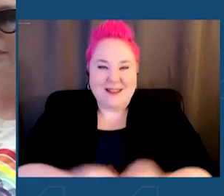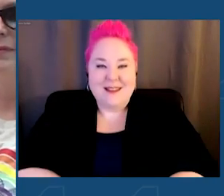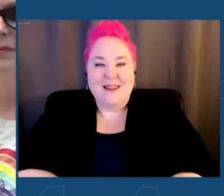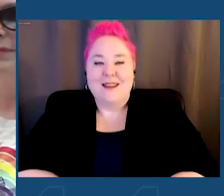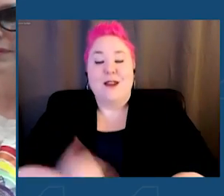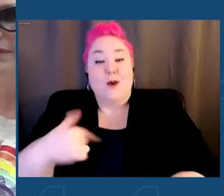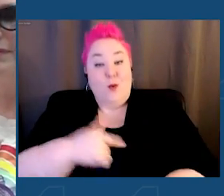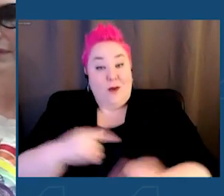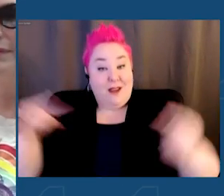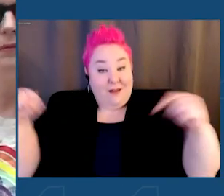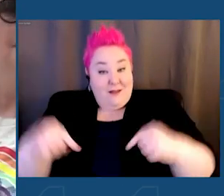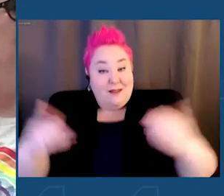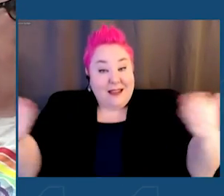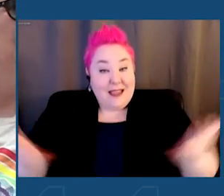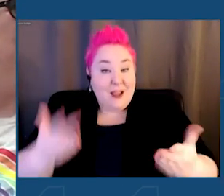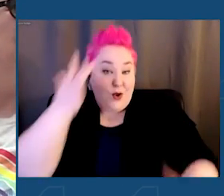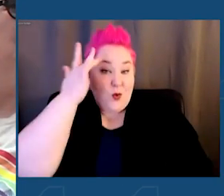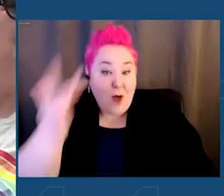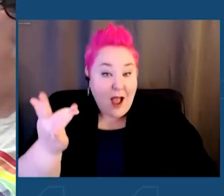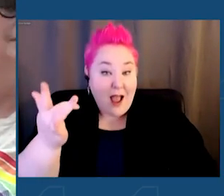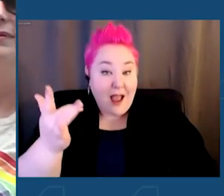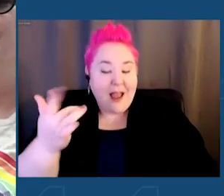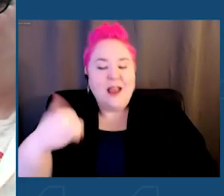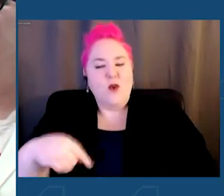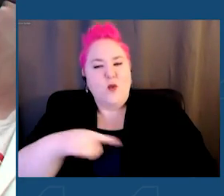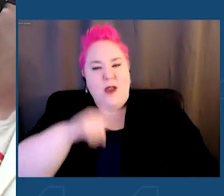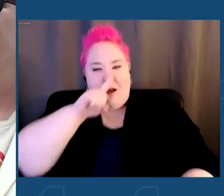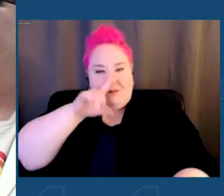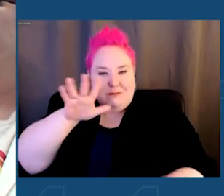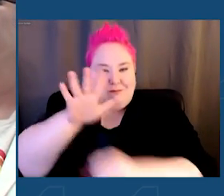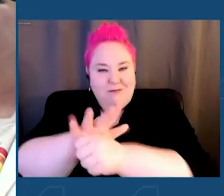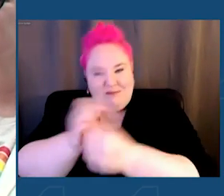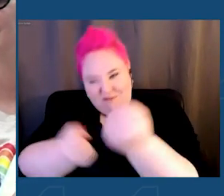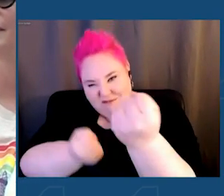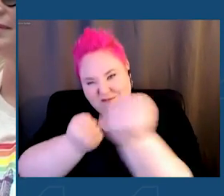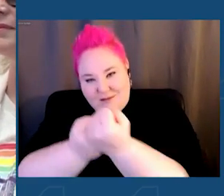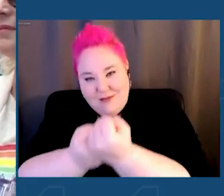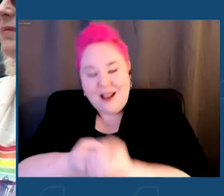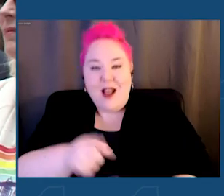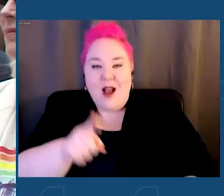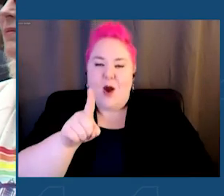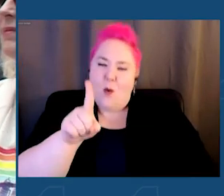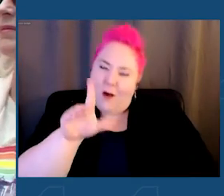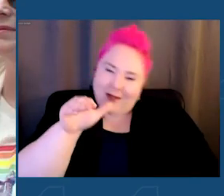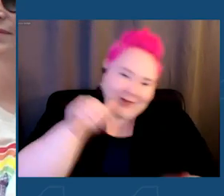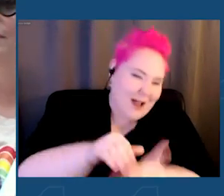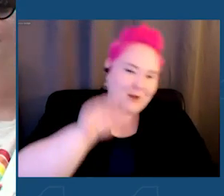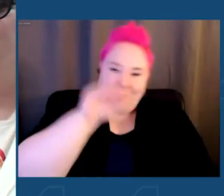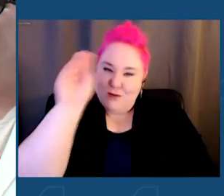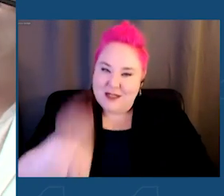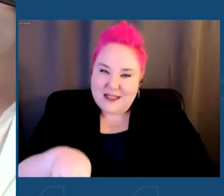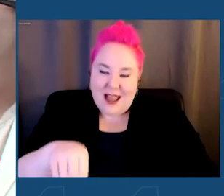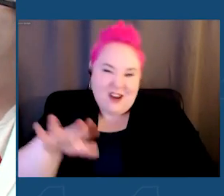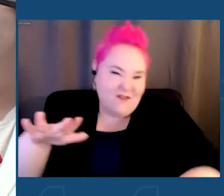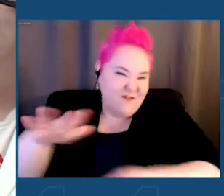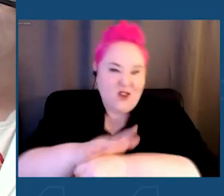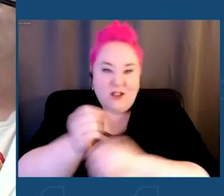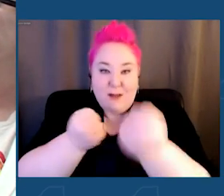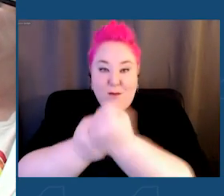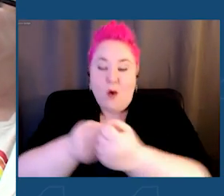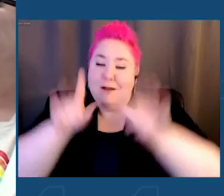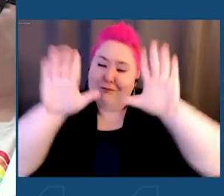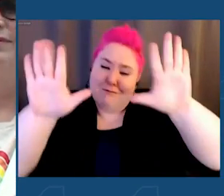say we are reaffirming our 1,000% support for this magnificent community,